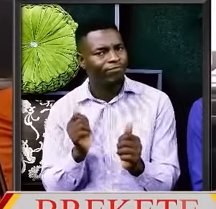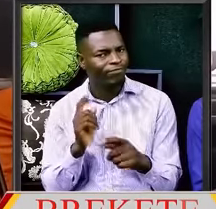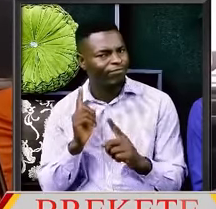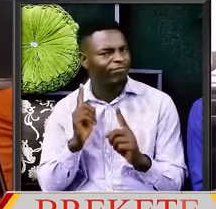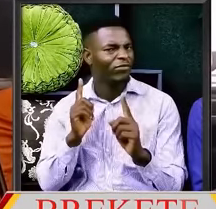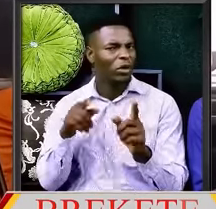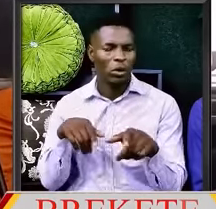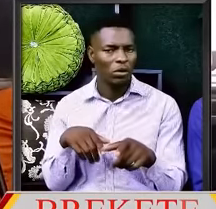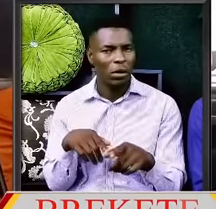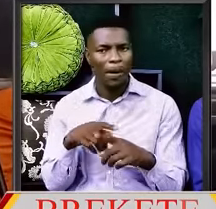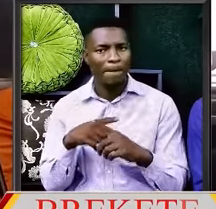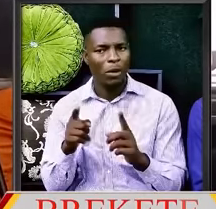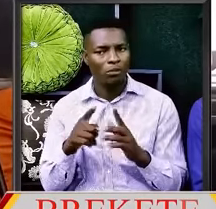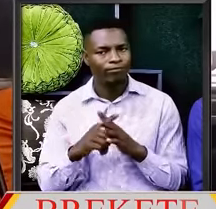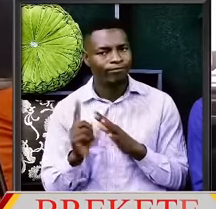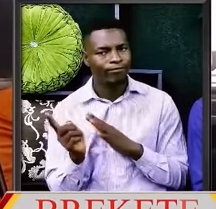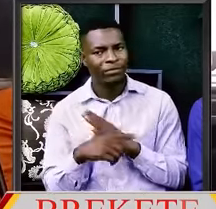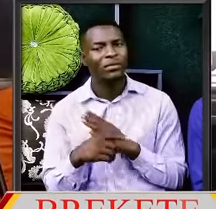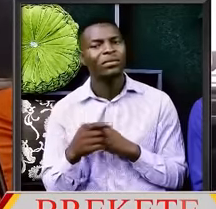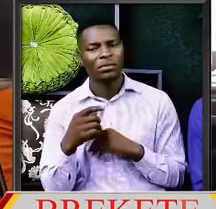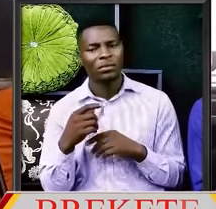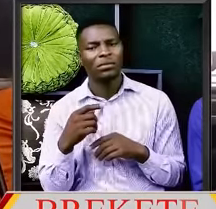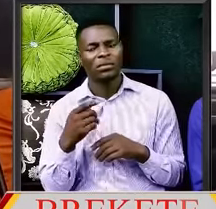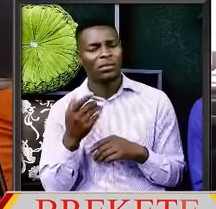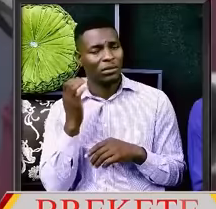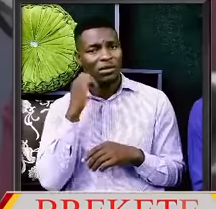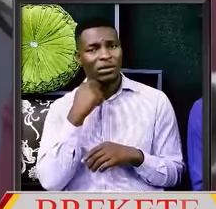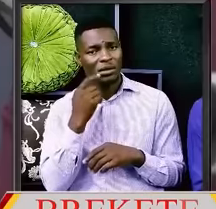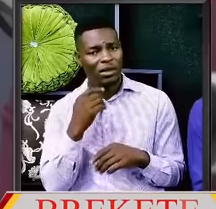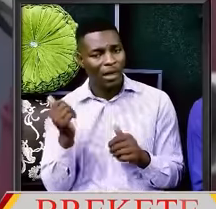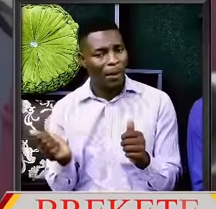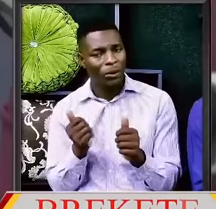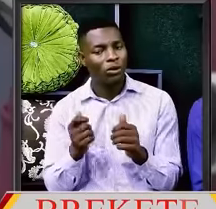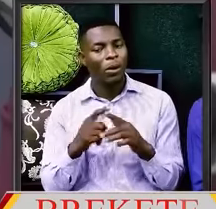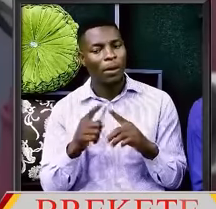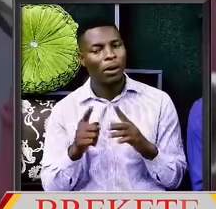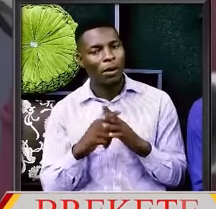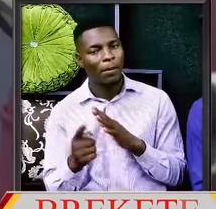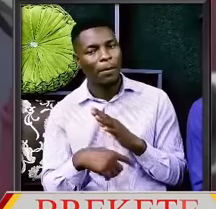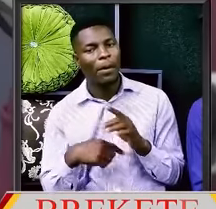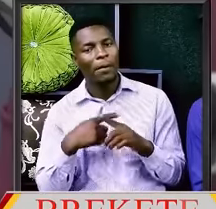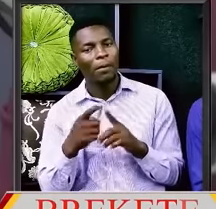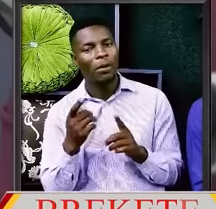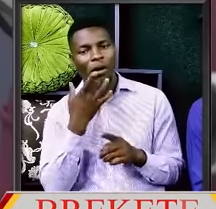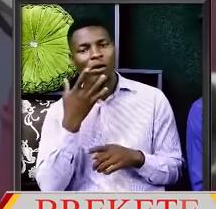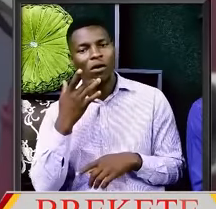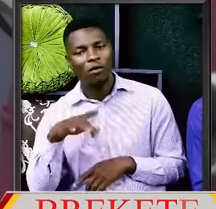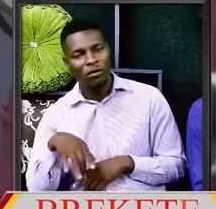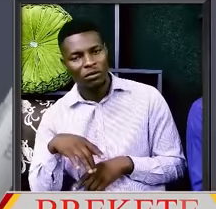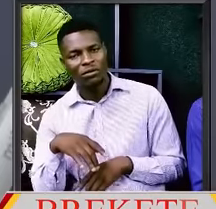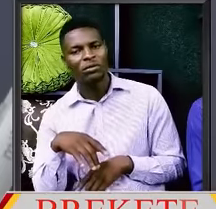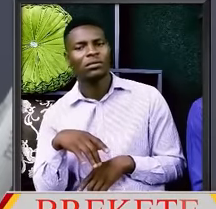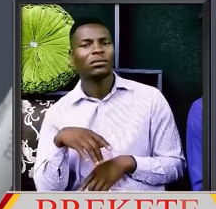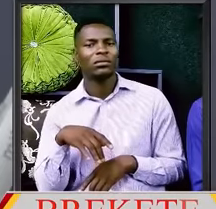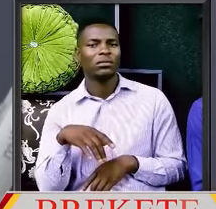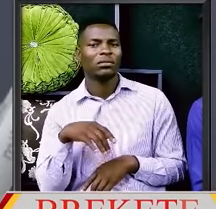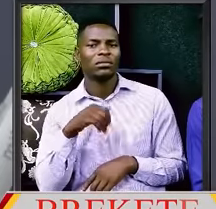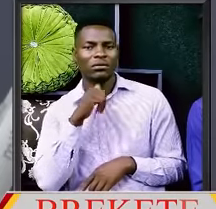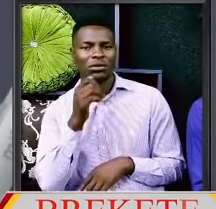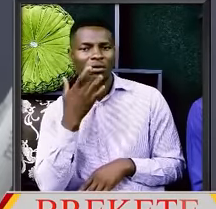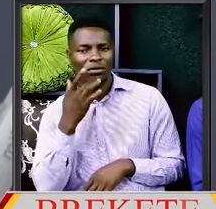go far, then they pursue him. Unfortunately, the hand of the enemy called touch him, but God will preserve his